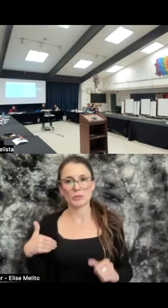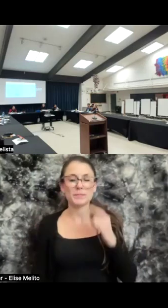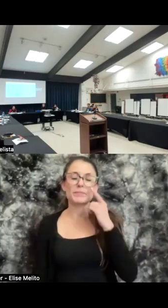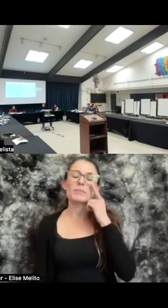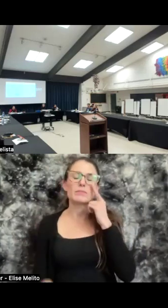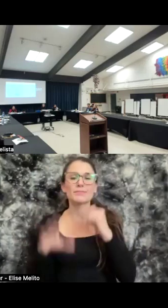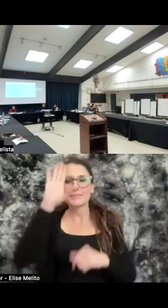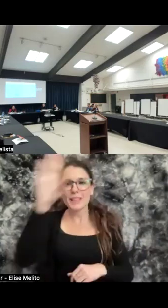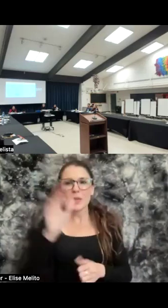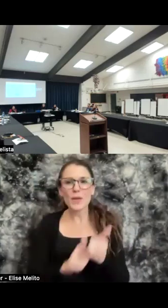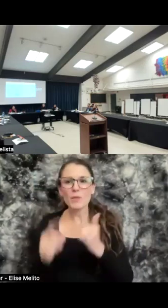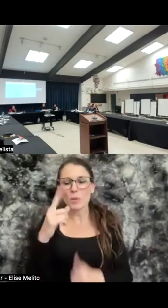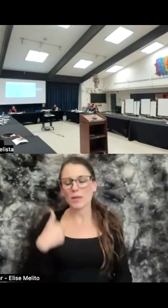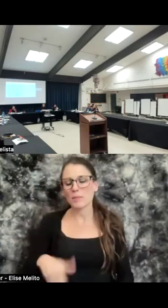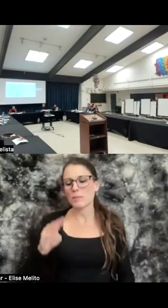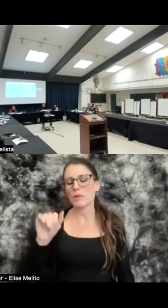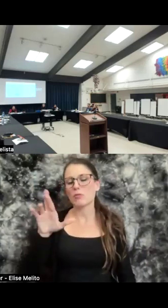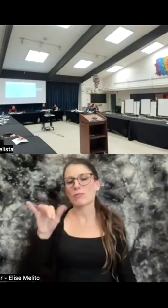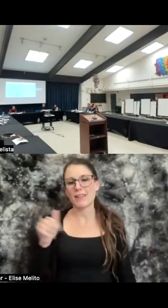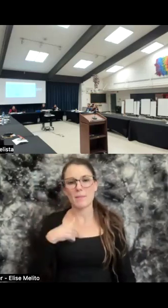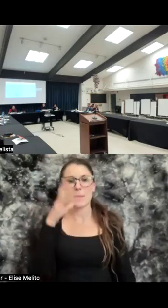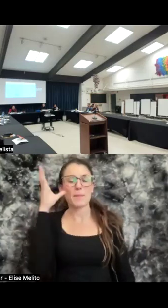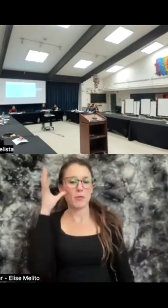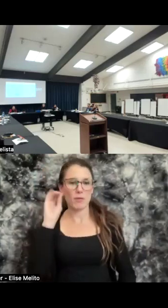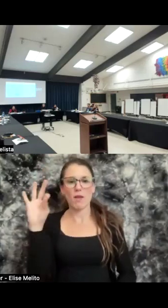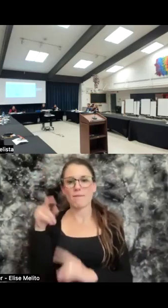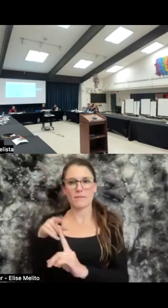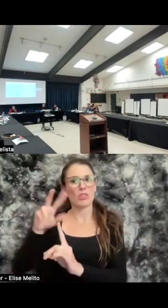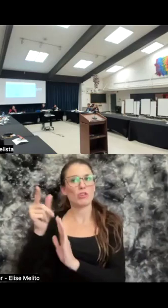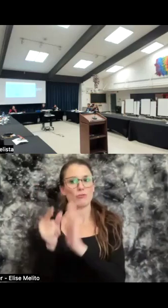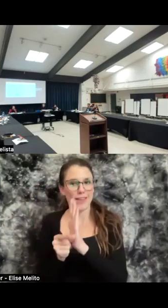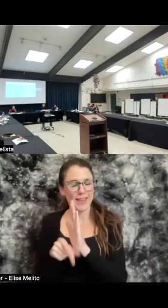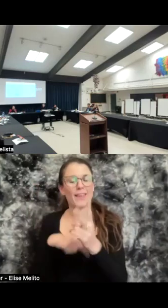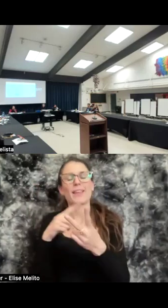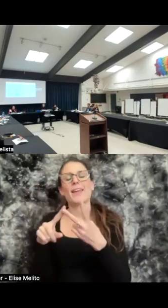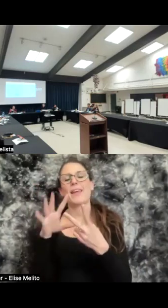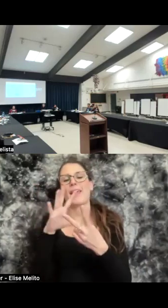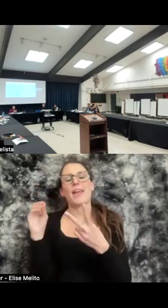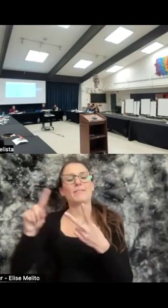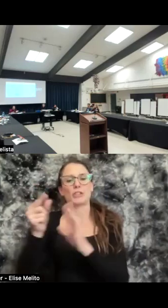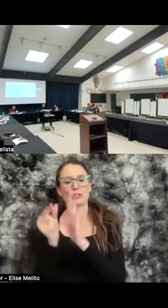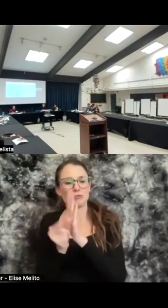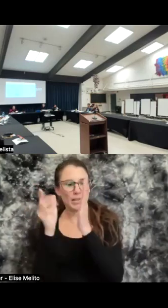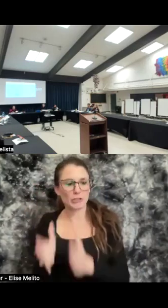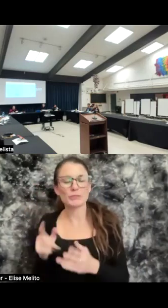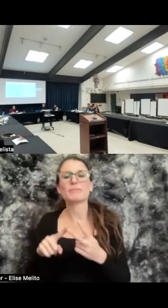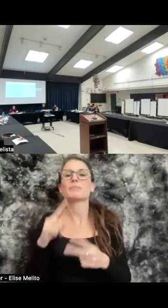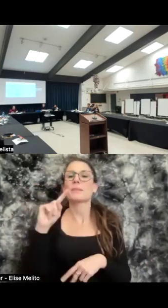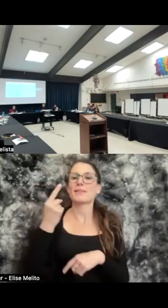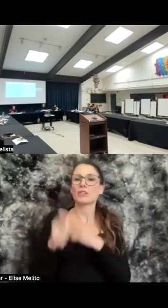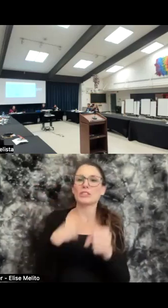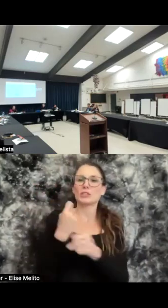Hi, everyone. I'm Maria Horsley. I'm a parent of a third grader and a first grader, and this is my first year on the